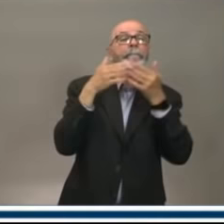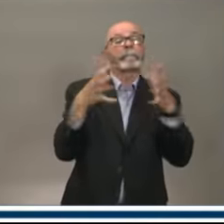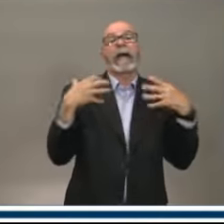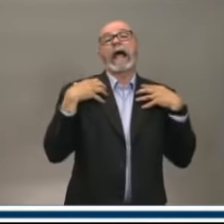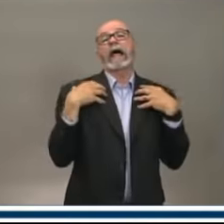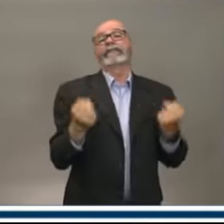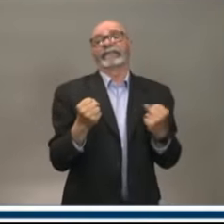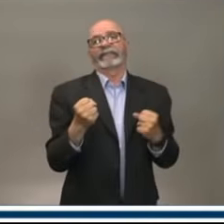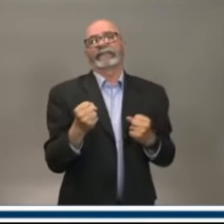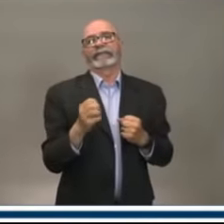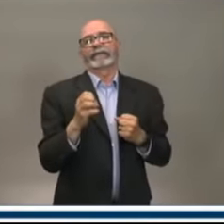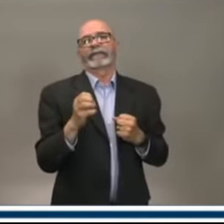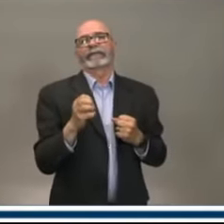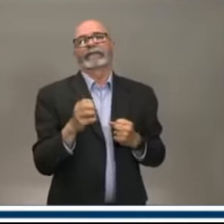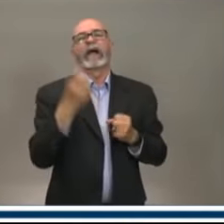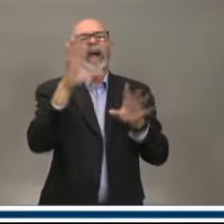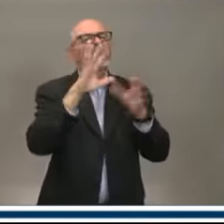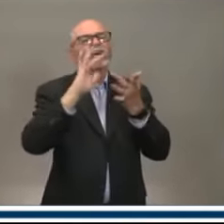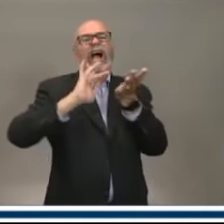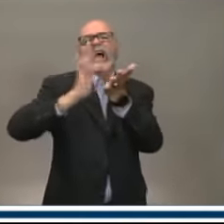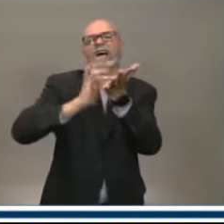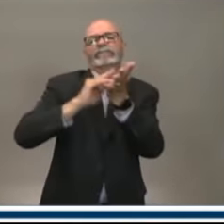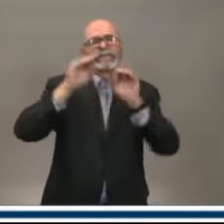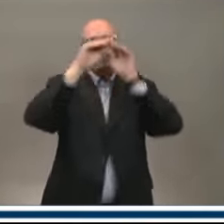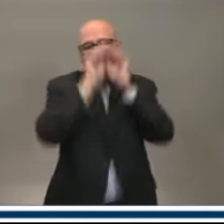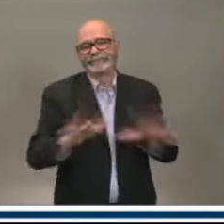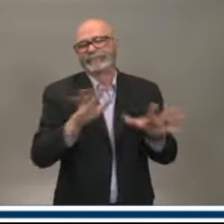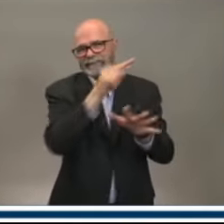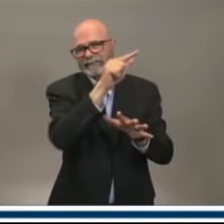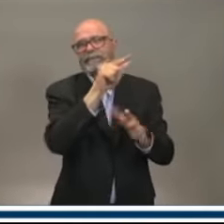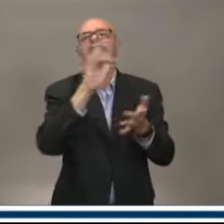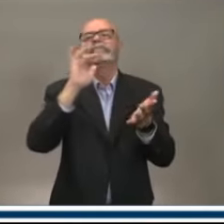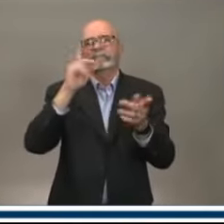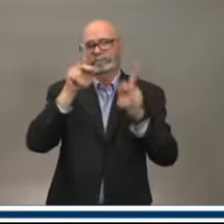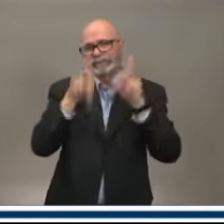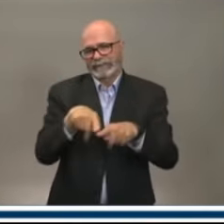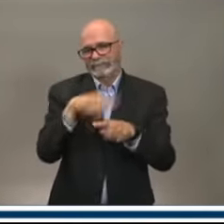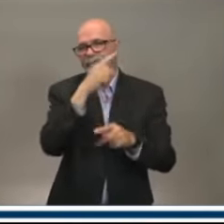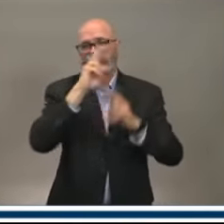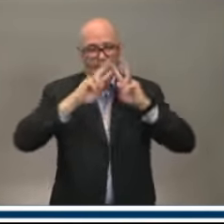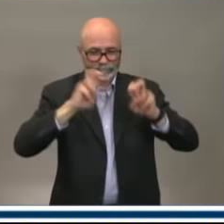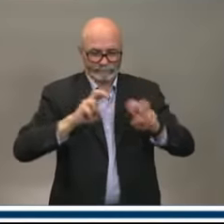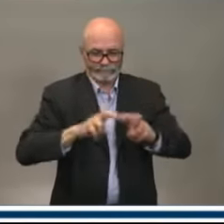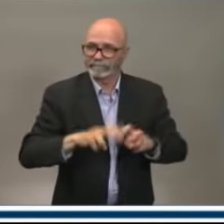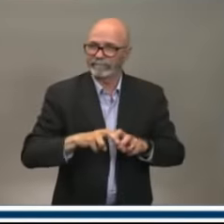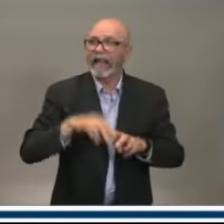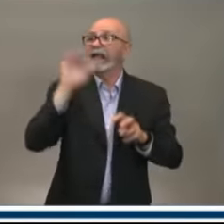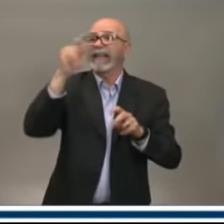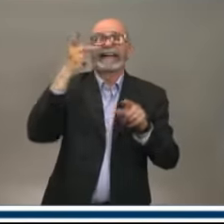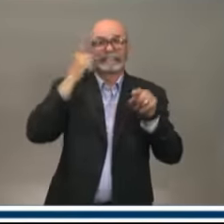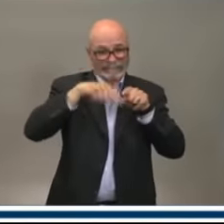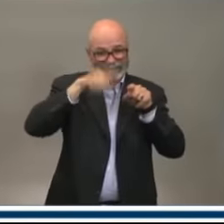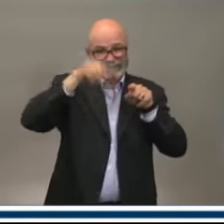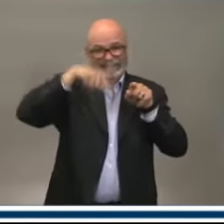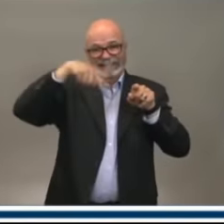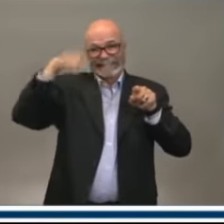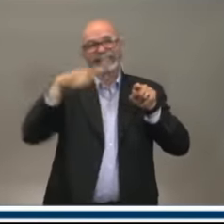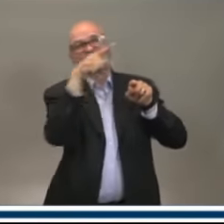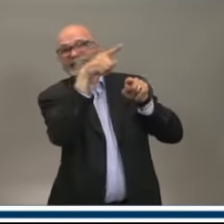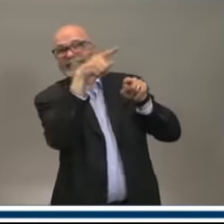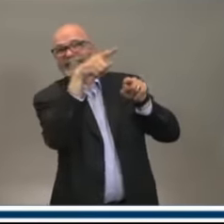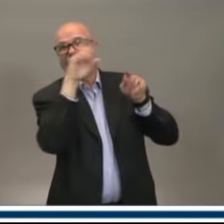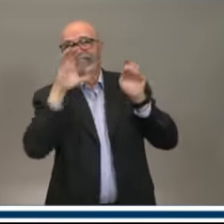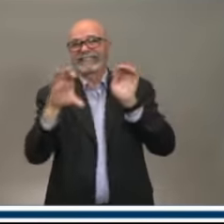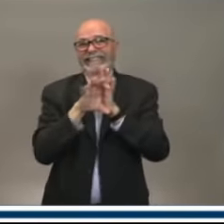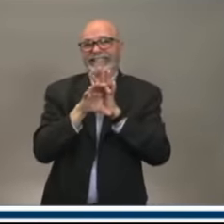data. I thought it important to share people. This is our what we call an epidemic curve. So it's